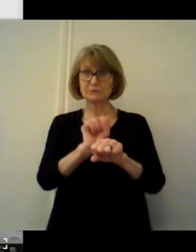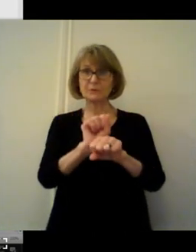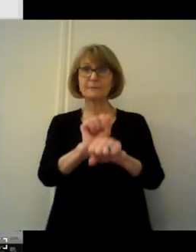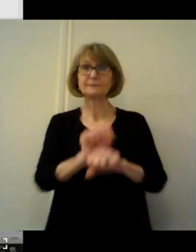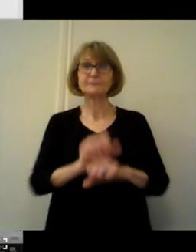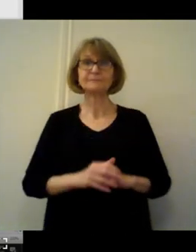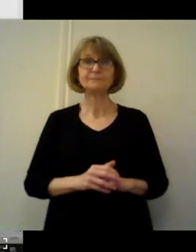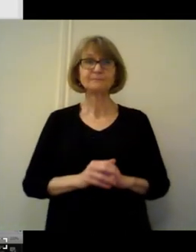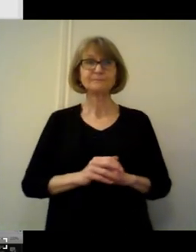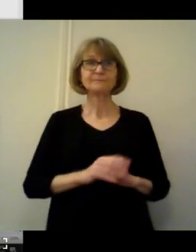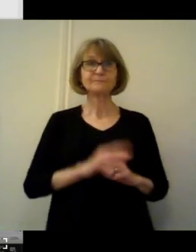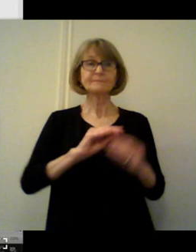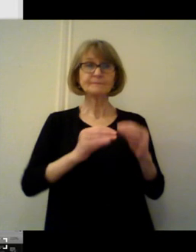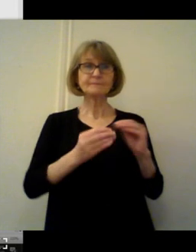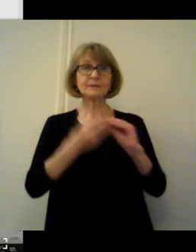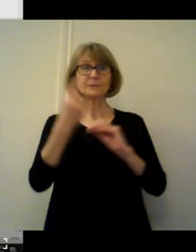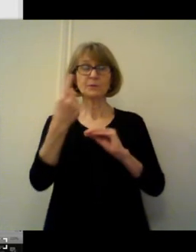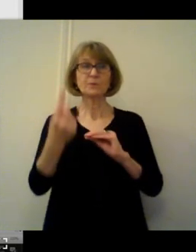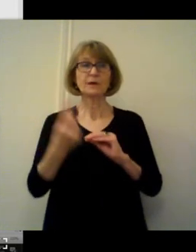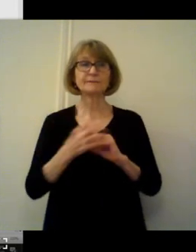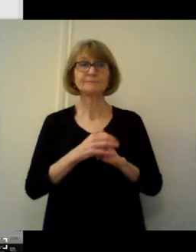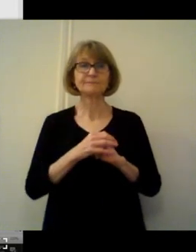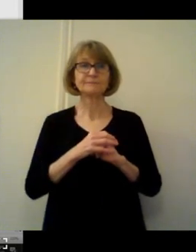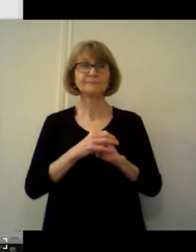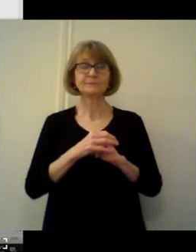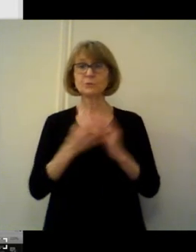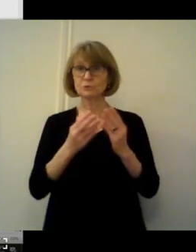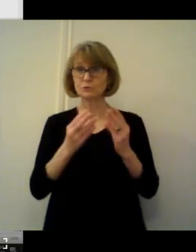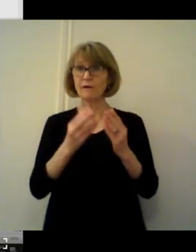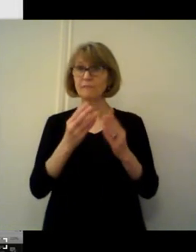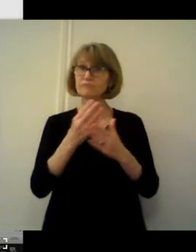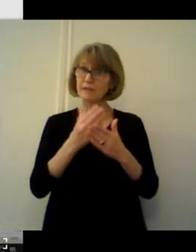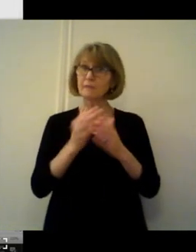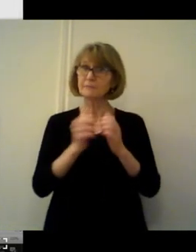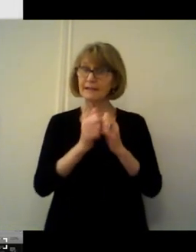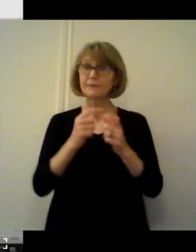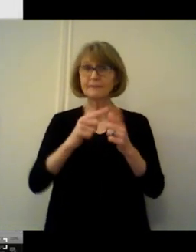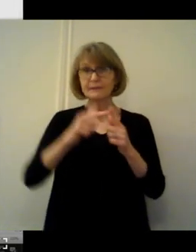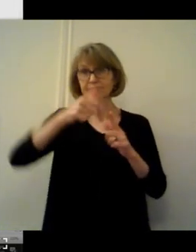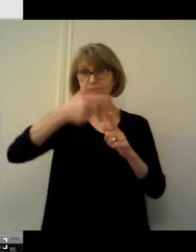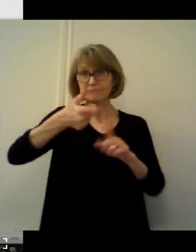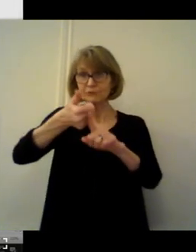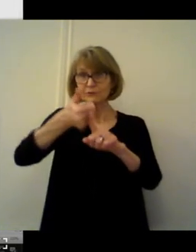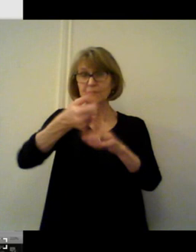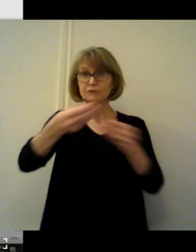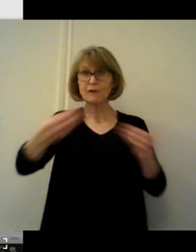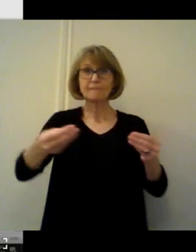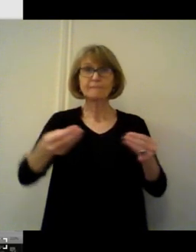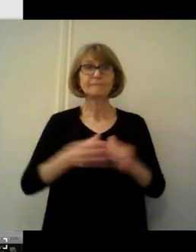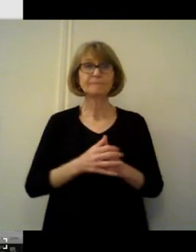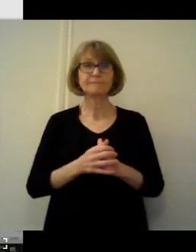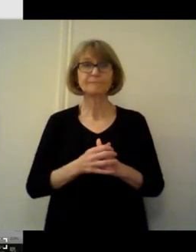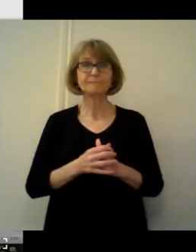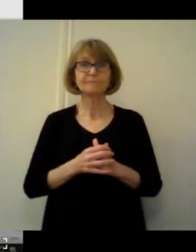So then let's take a look at number 1. Now we're going to solve some equations together, but now I'm going to start letting you solve equations on your own, okay? So let's take a look at this one. We